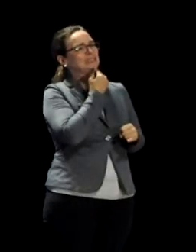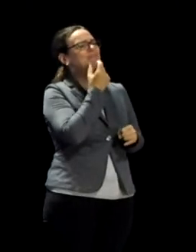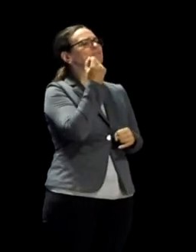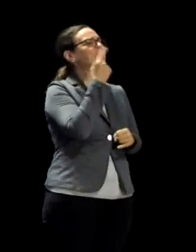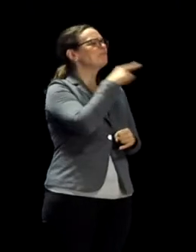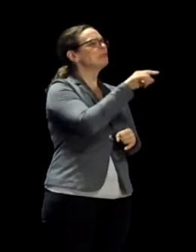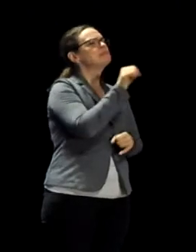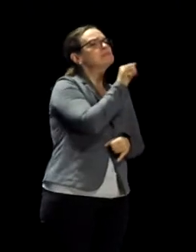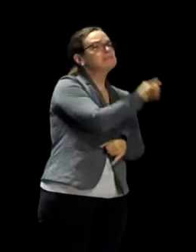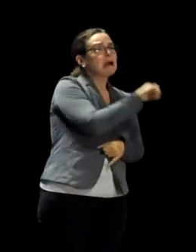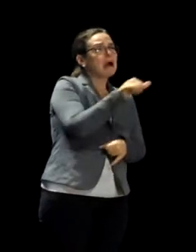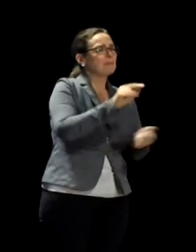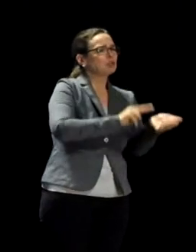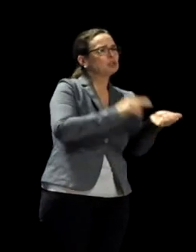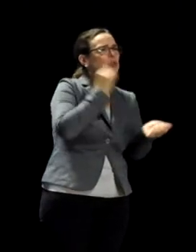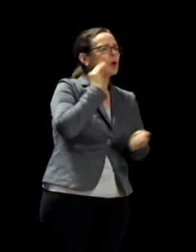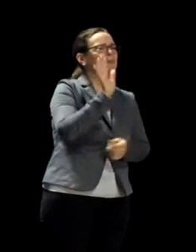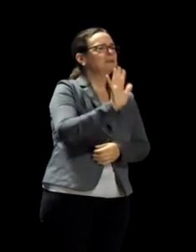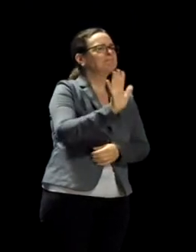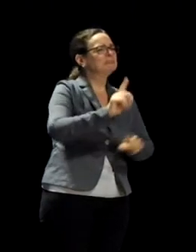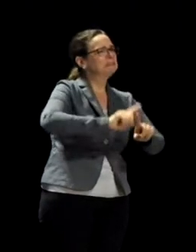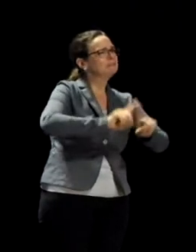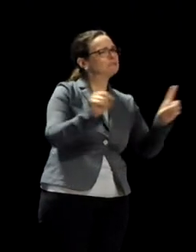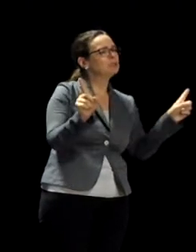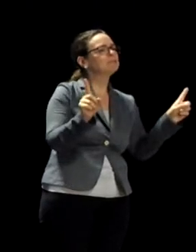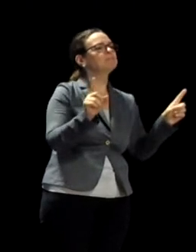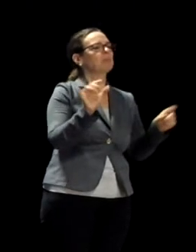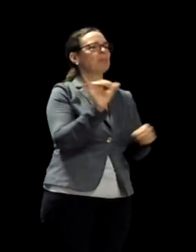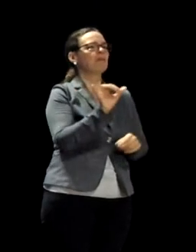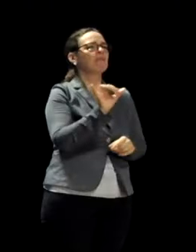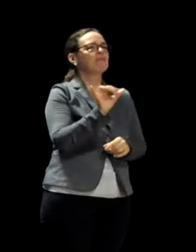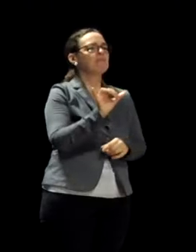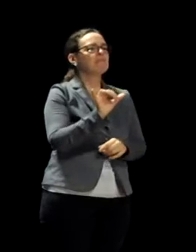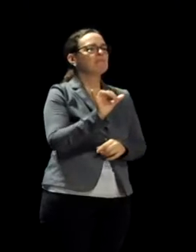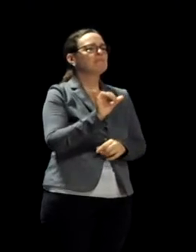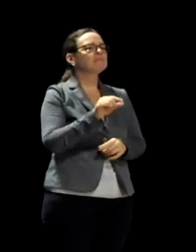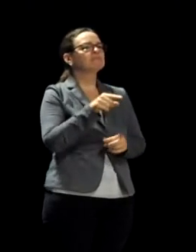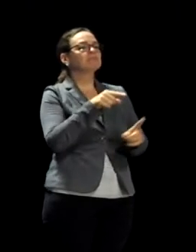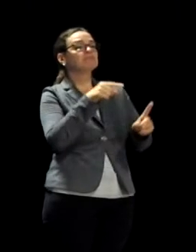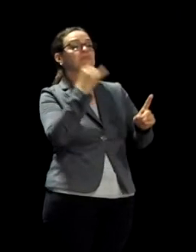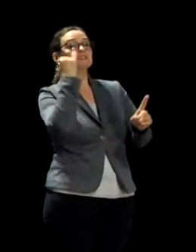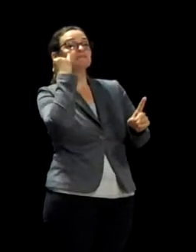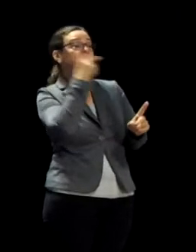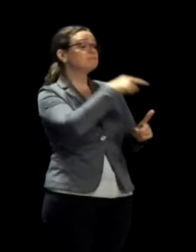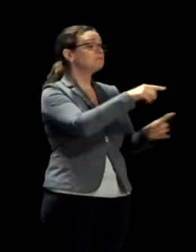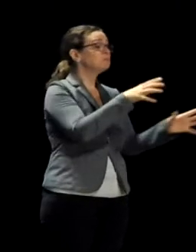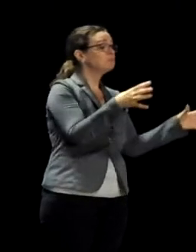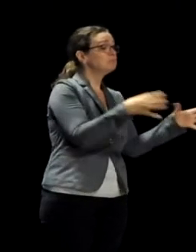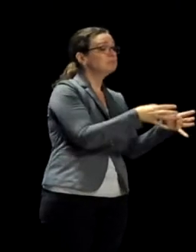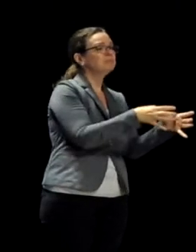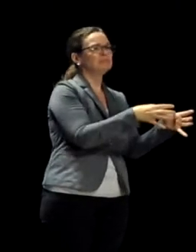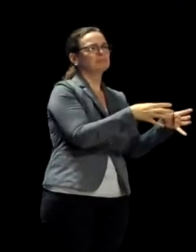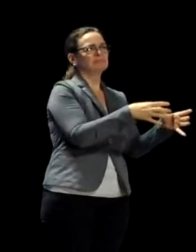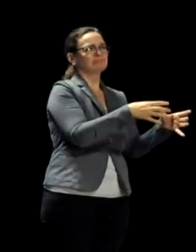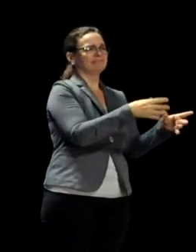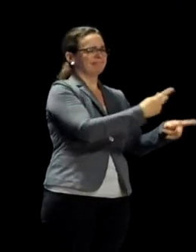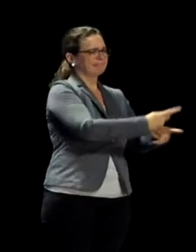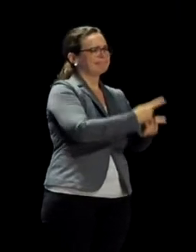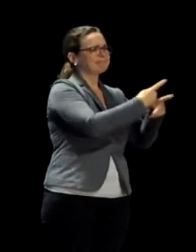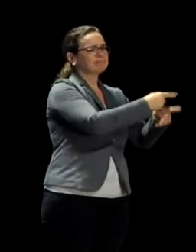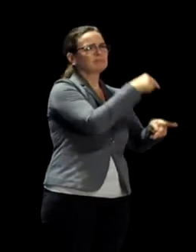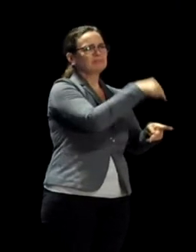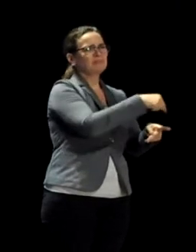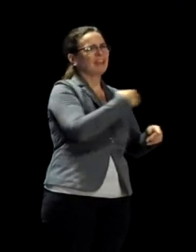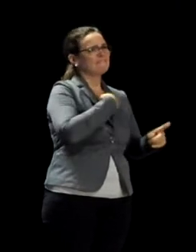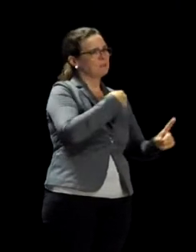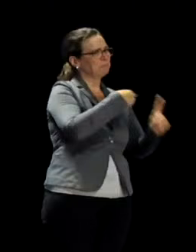deemed necessary that if you test positive with COVID-19, you are going to the hospital. Whether or not you are sick enough to be in the hospital